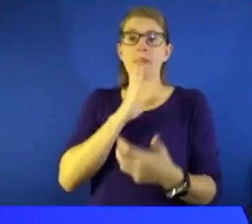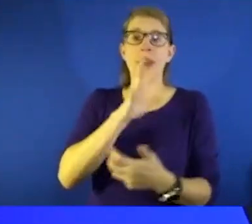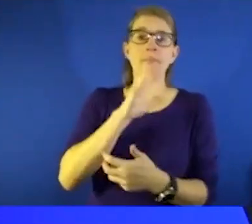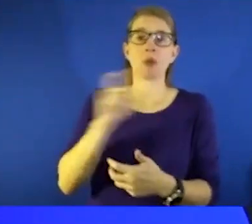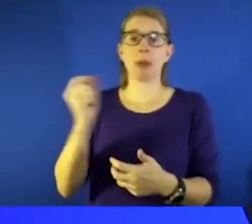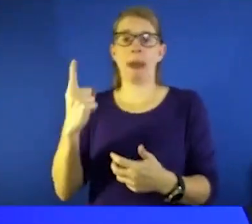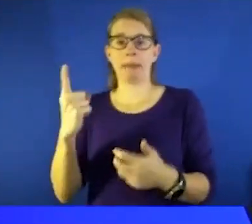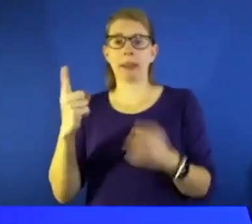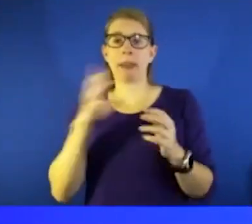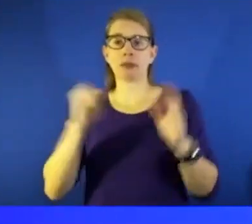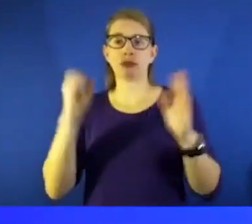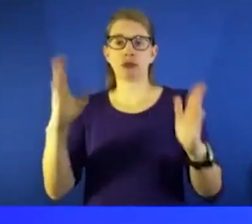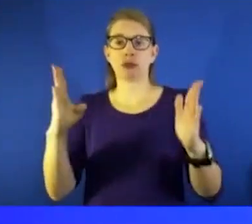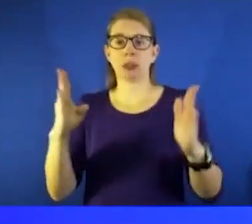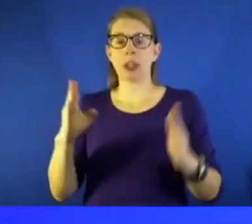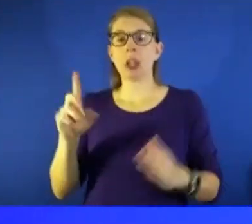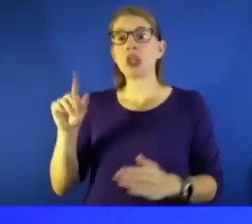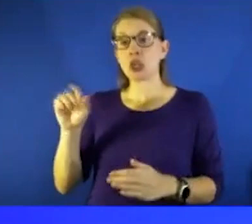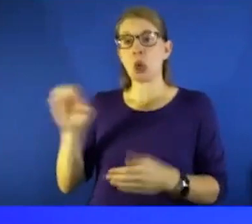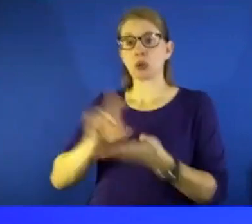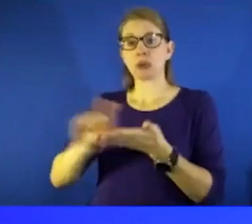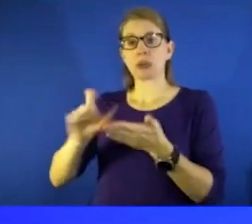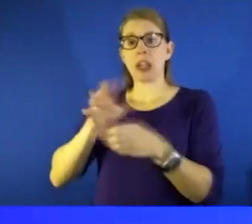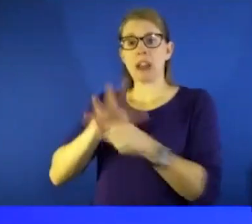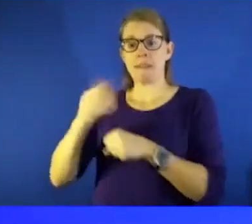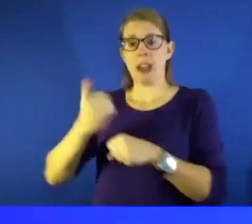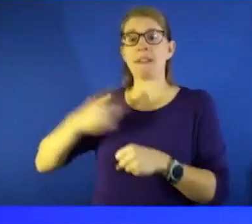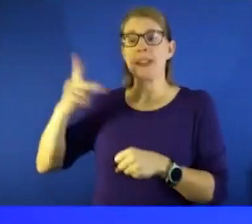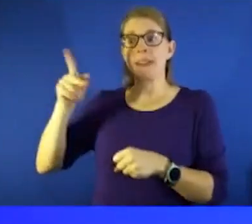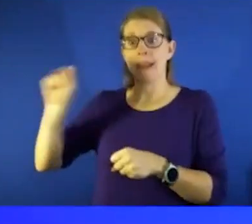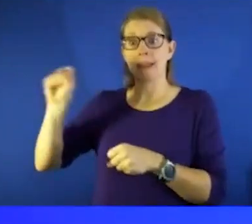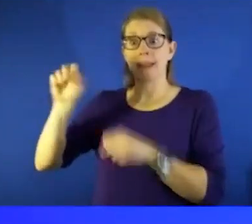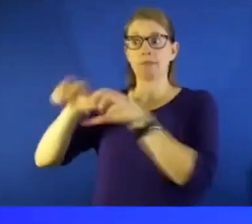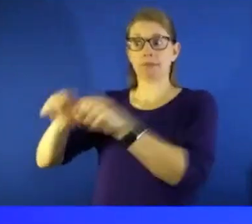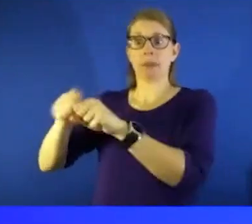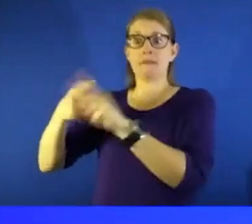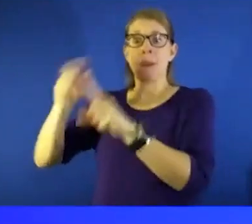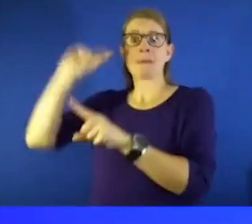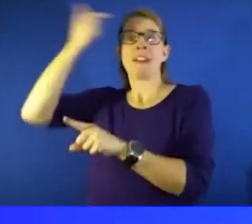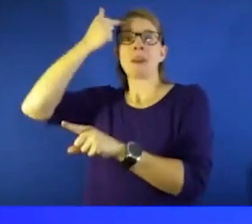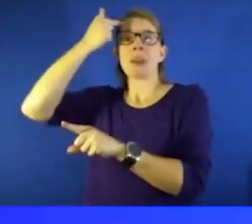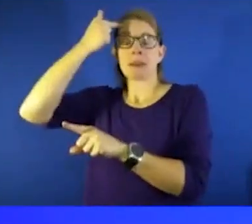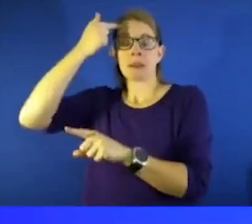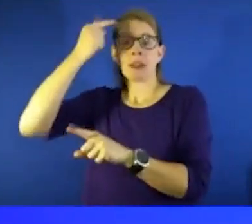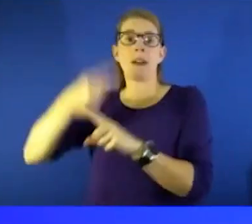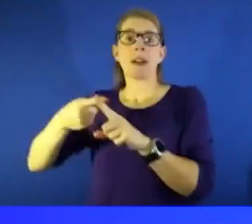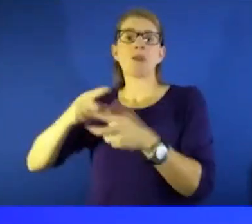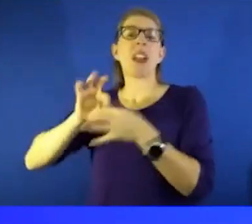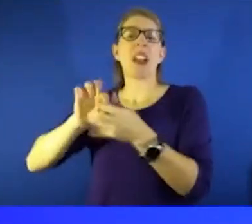doses here within the state that the state has secured from the government in terms of Pfizer doses.